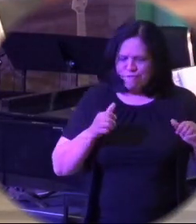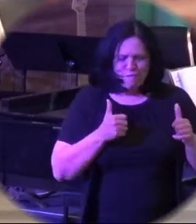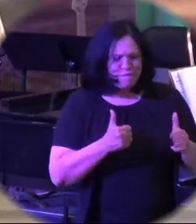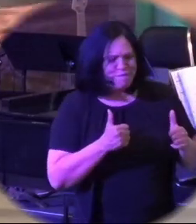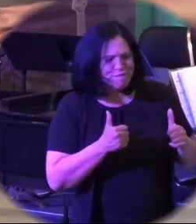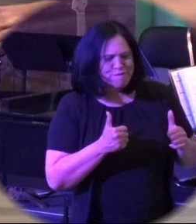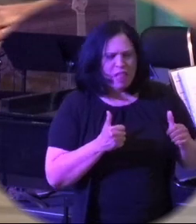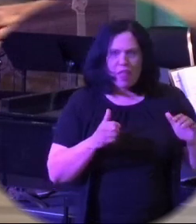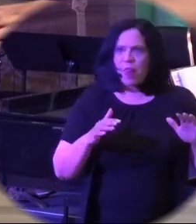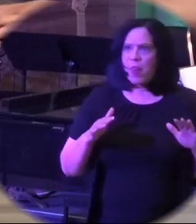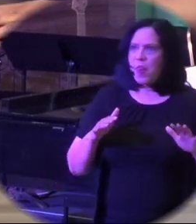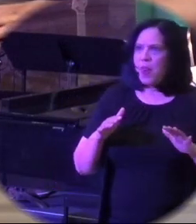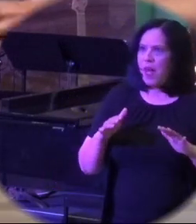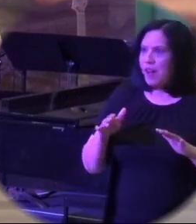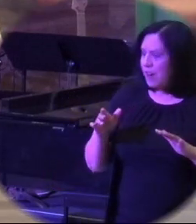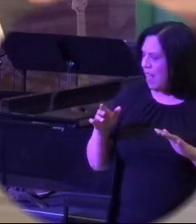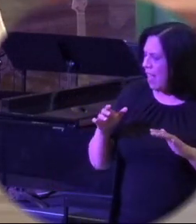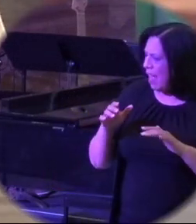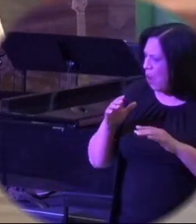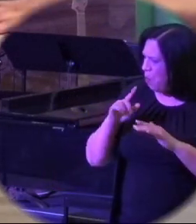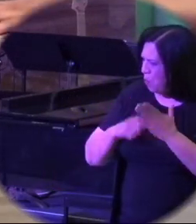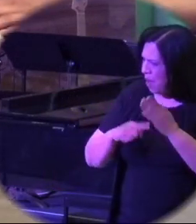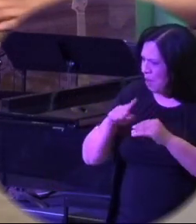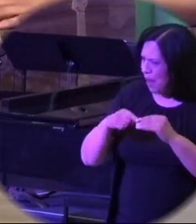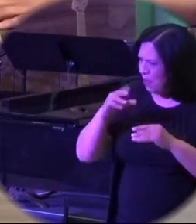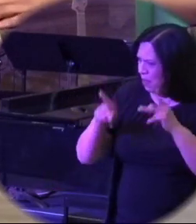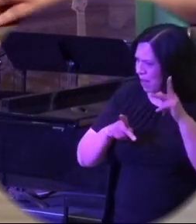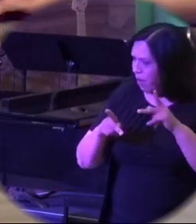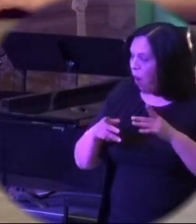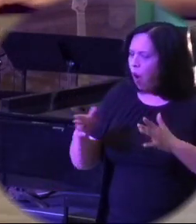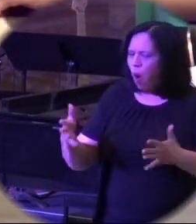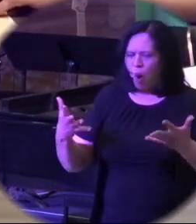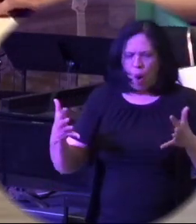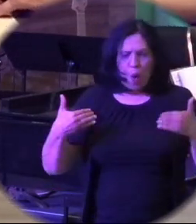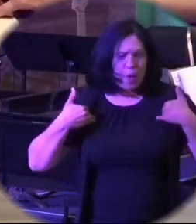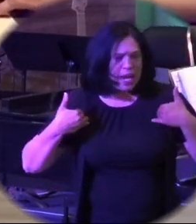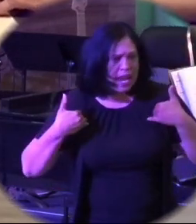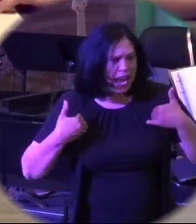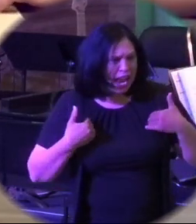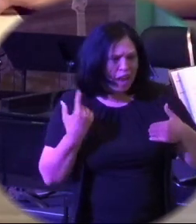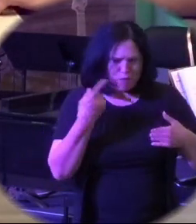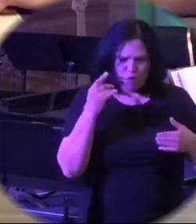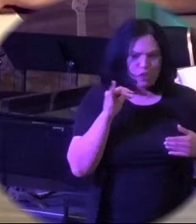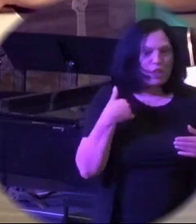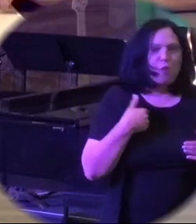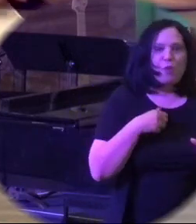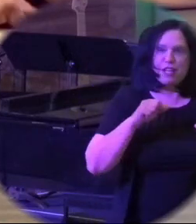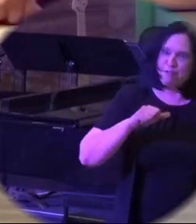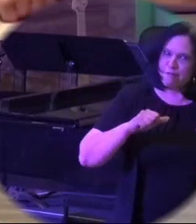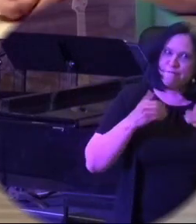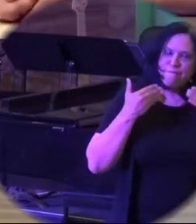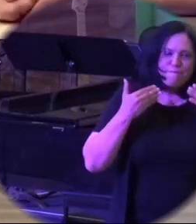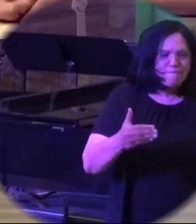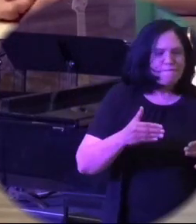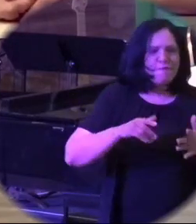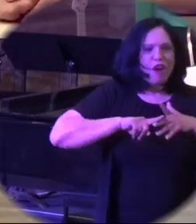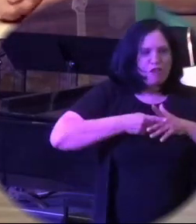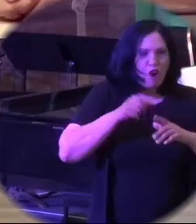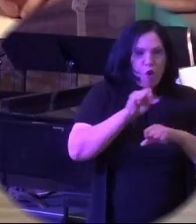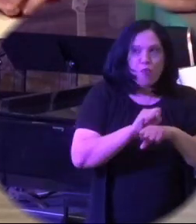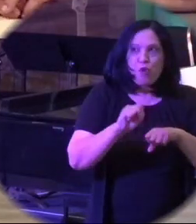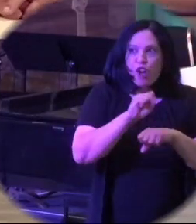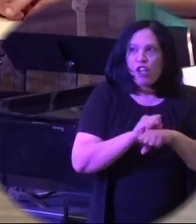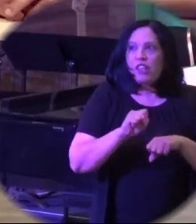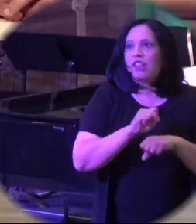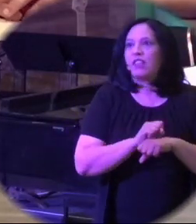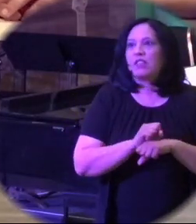cement? We can order. All ready, sir. We have enough for the day. Okay, looks like we can really get to work. Ahora lo que quiero que